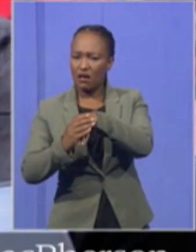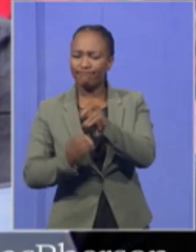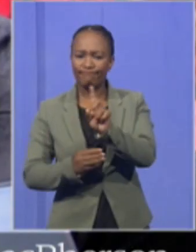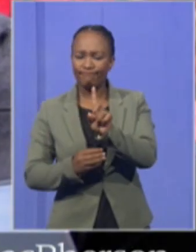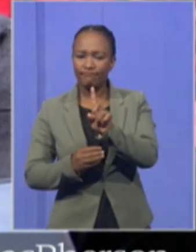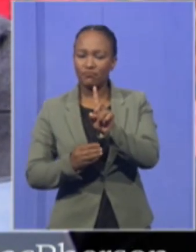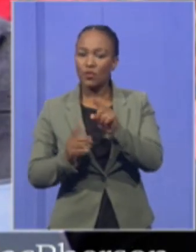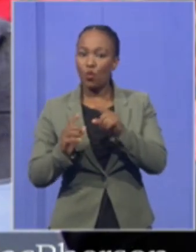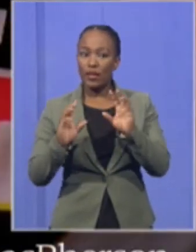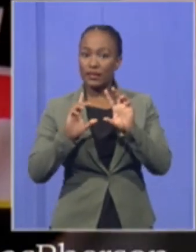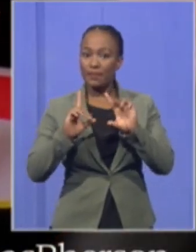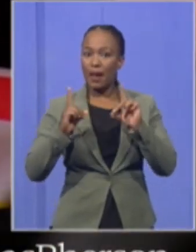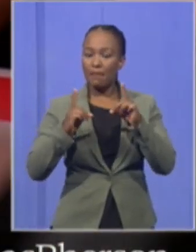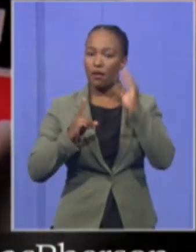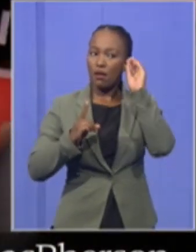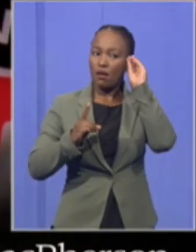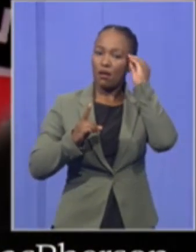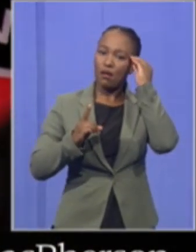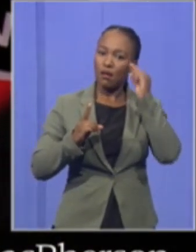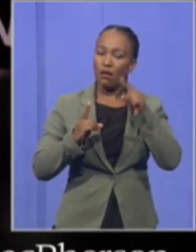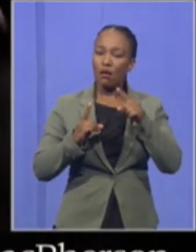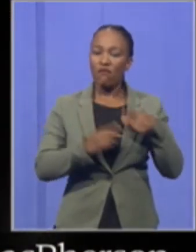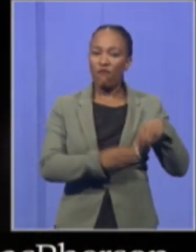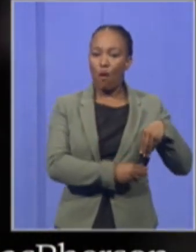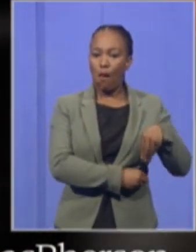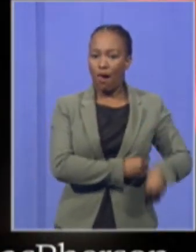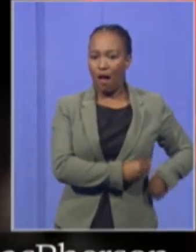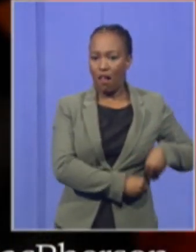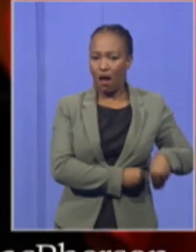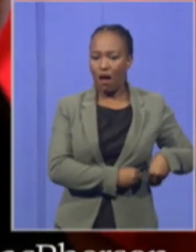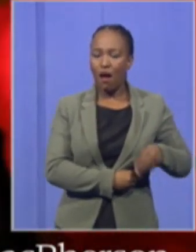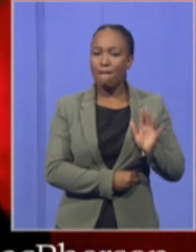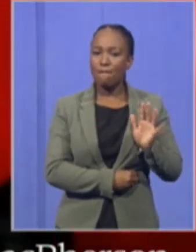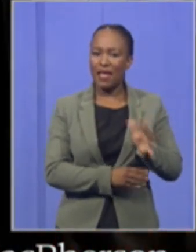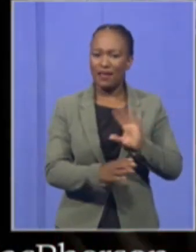running that department is only for the corrupt activities, only interested